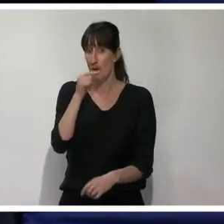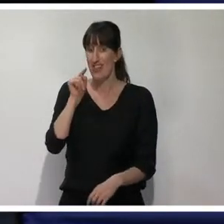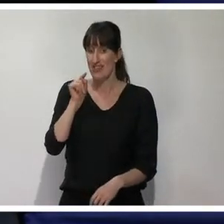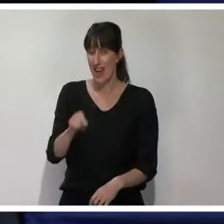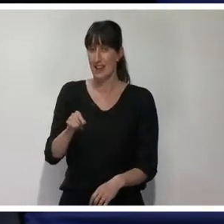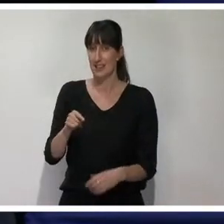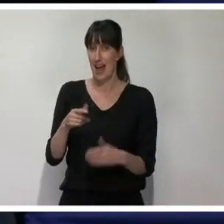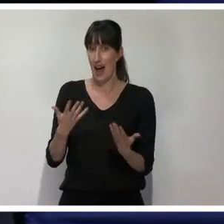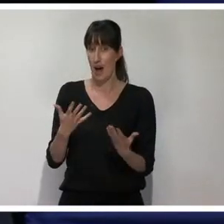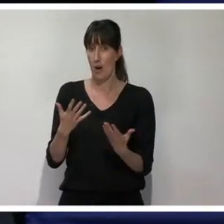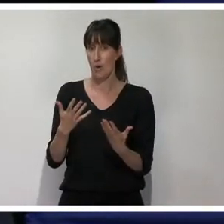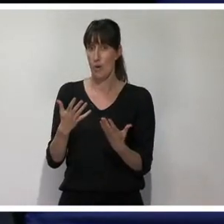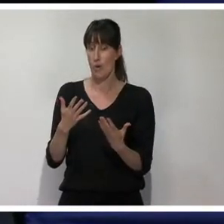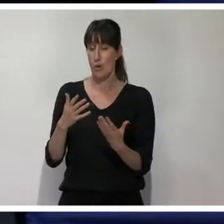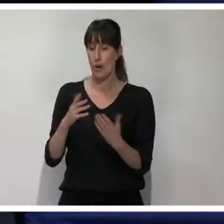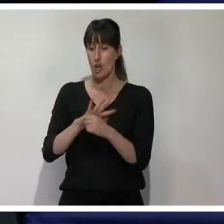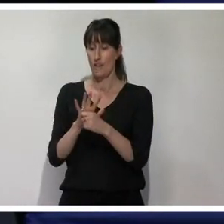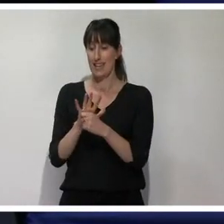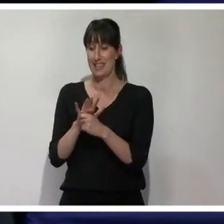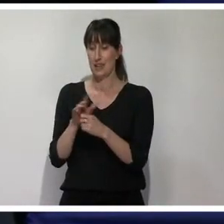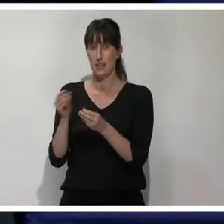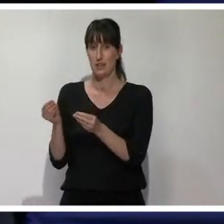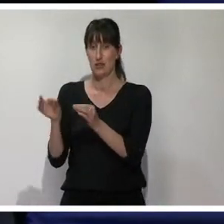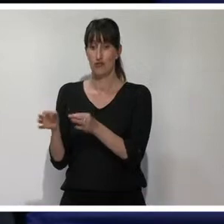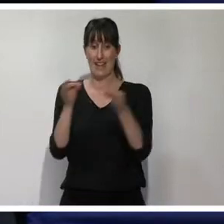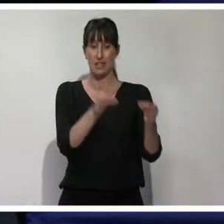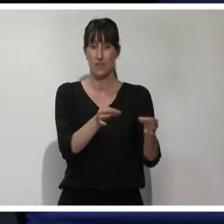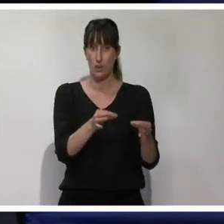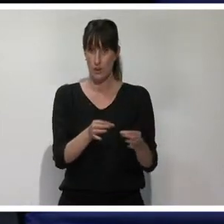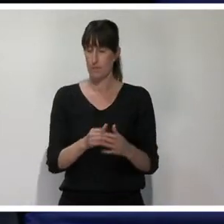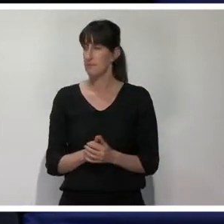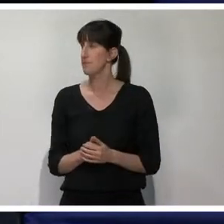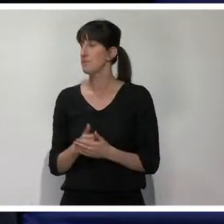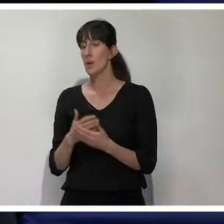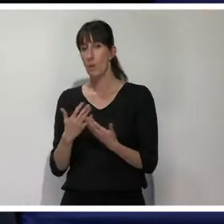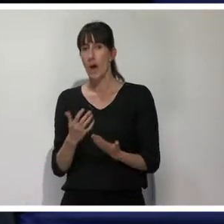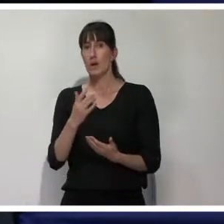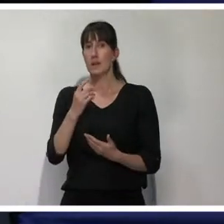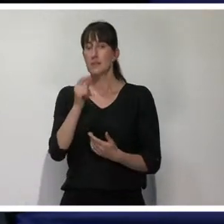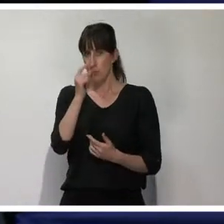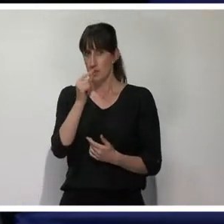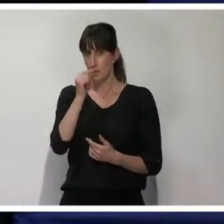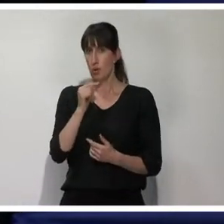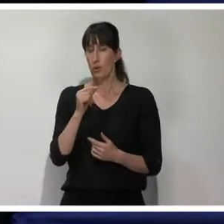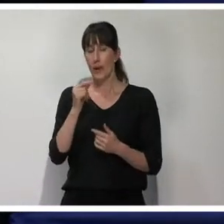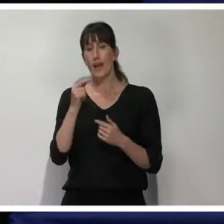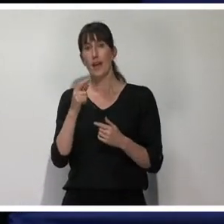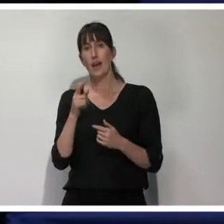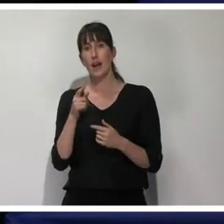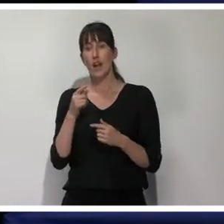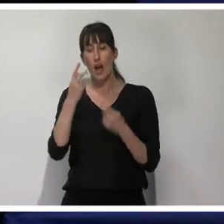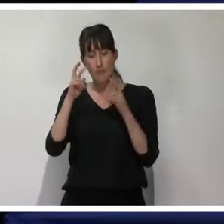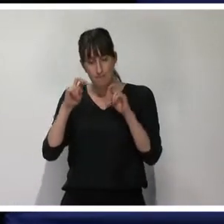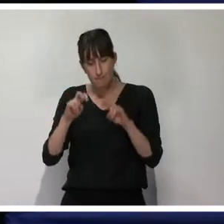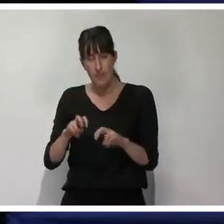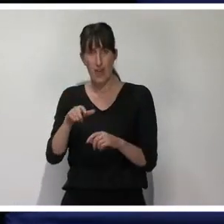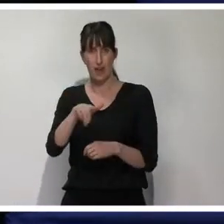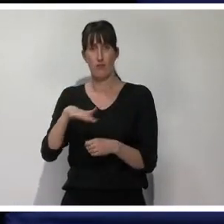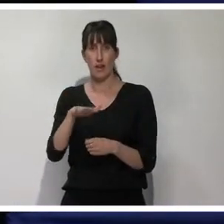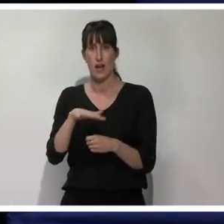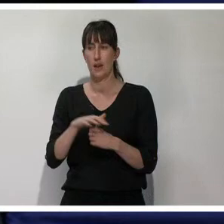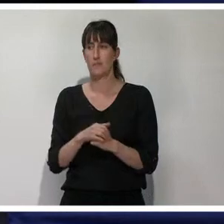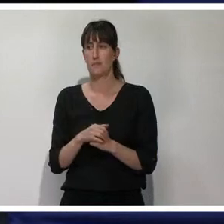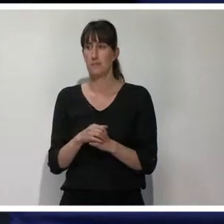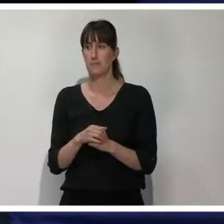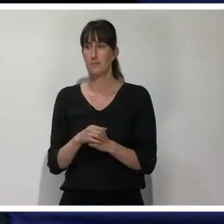unlikely. We've had a look at the evidence. In fact, the Prime Minister's Chief Science Advisor and her team had a look at the evidence around the virus on fomites,